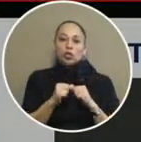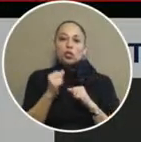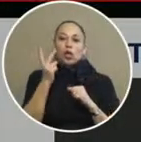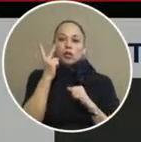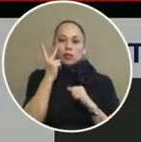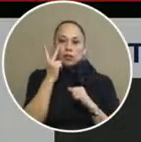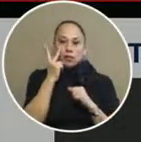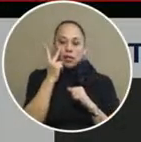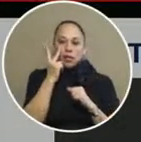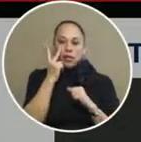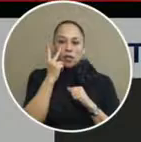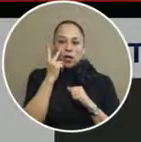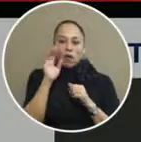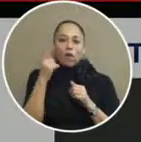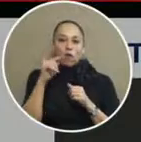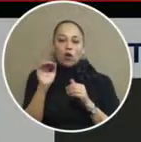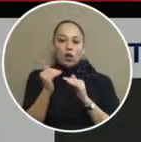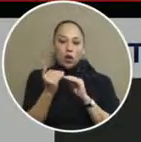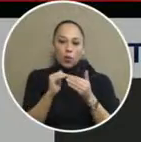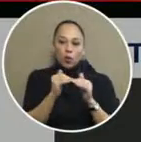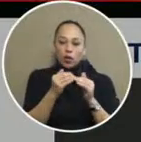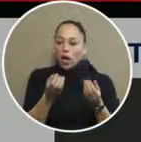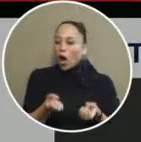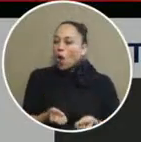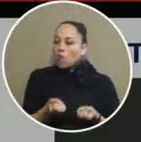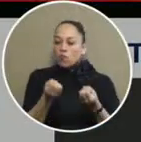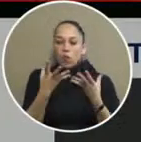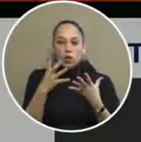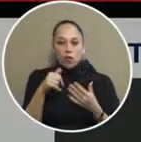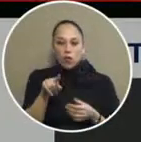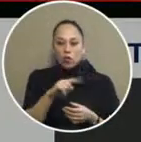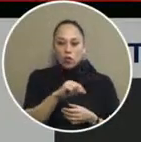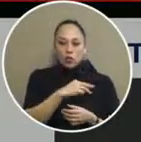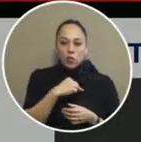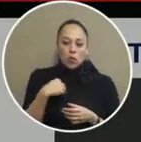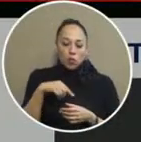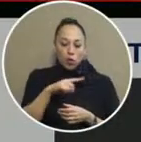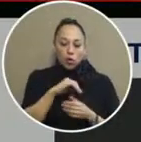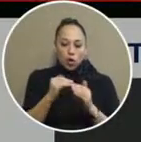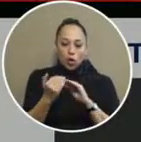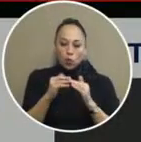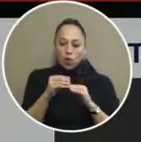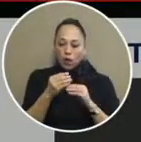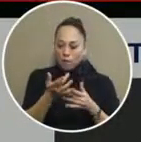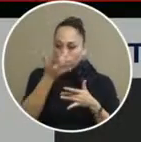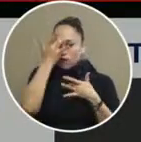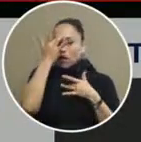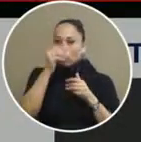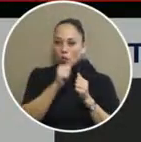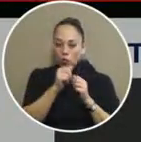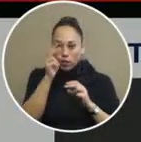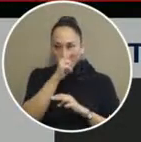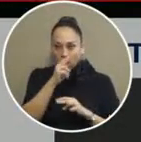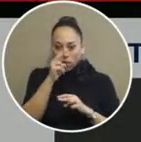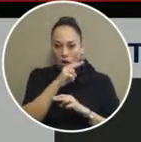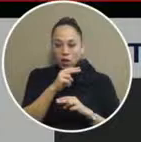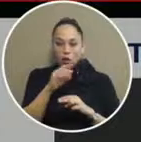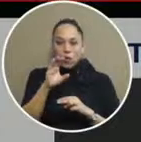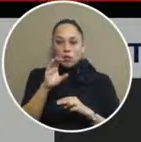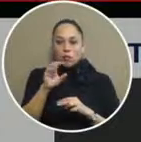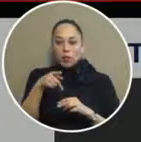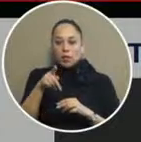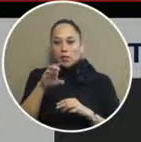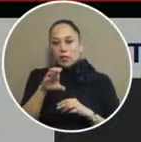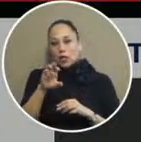at the community and how many of these members of our community are being infected with the virus by doing the PCR